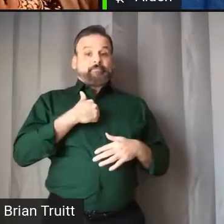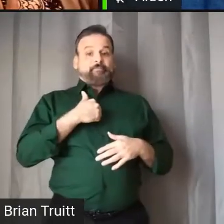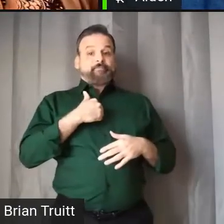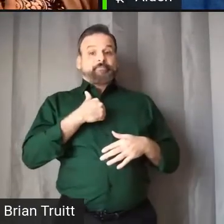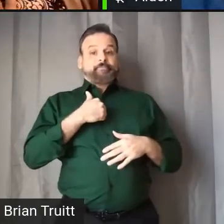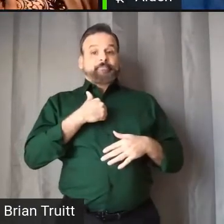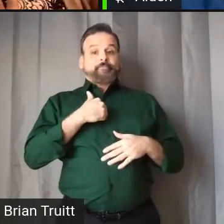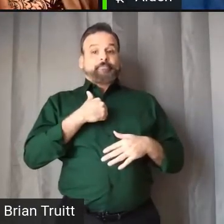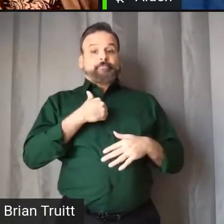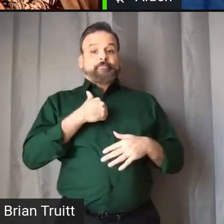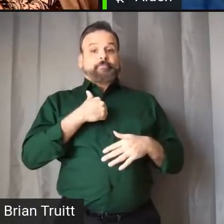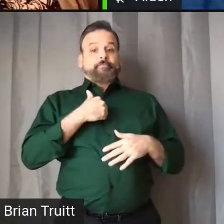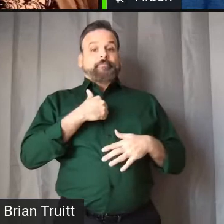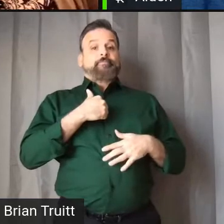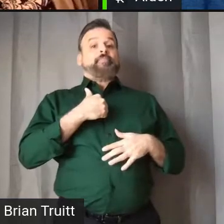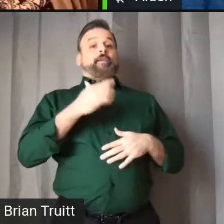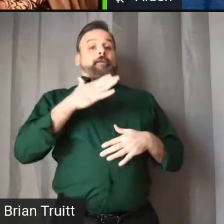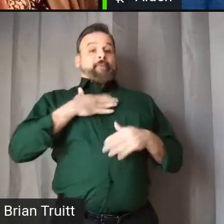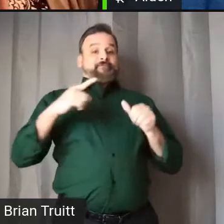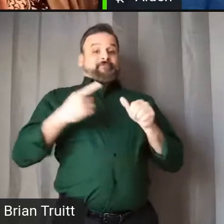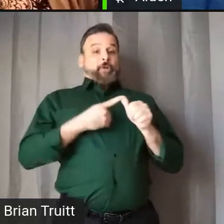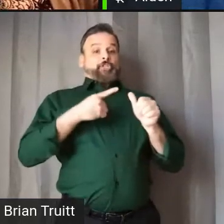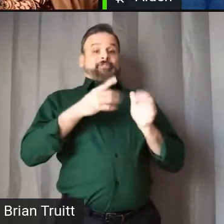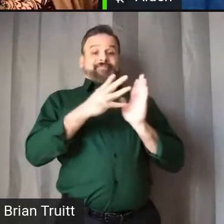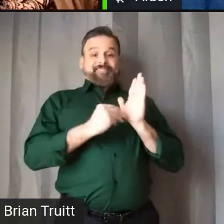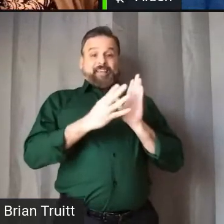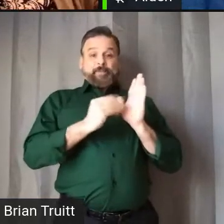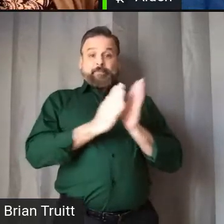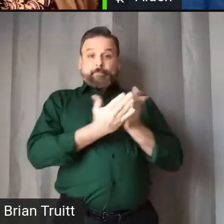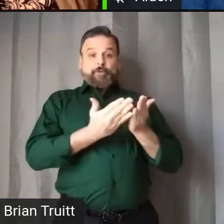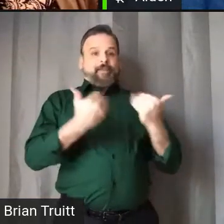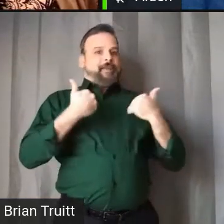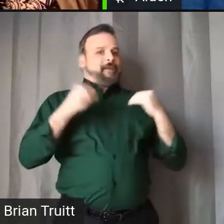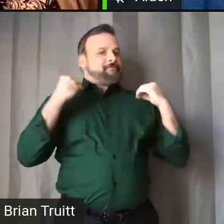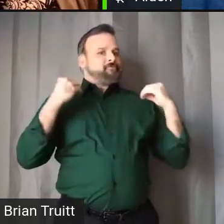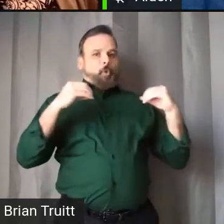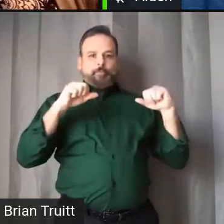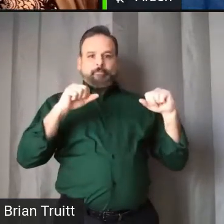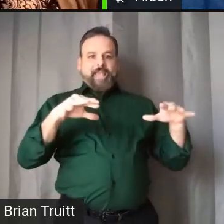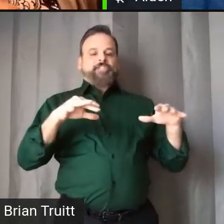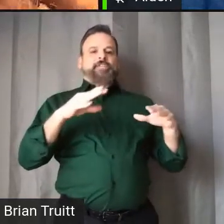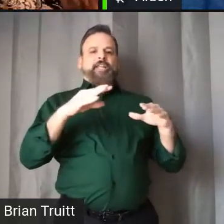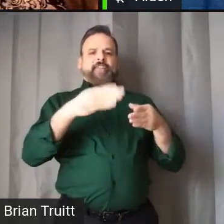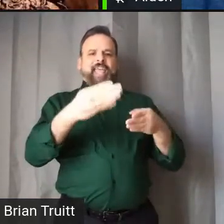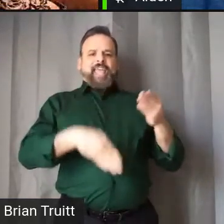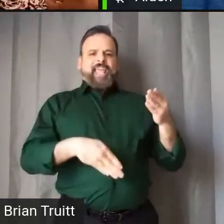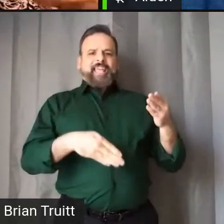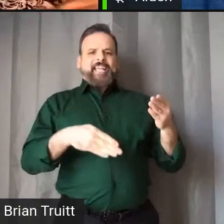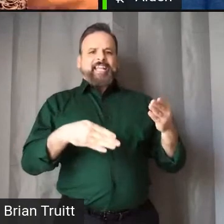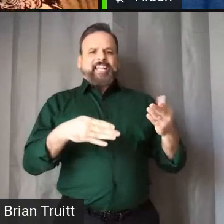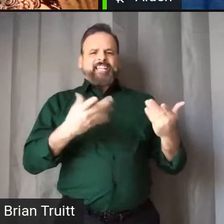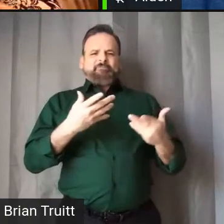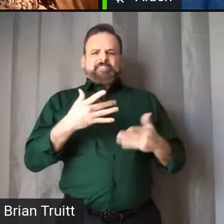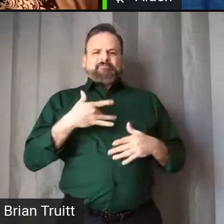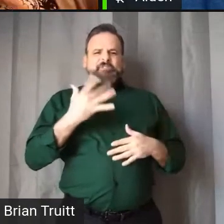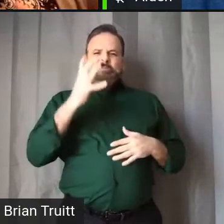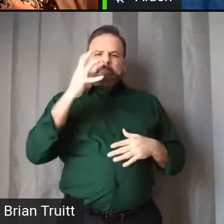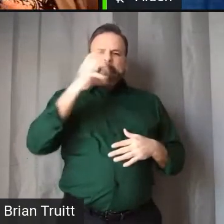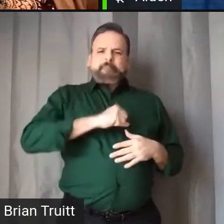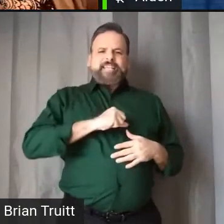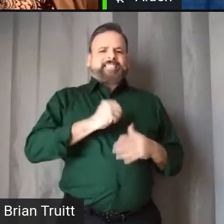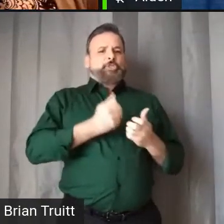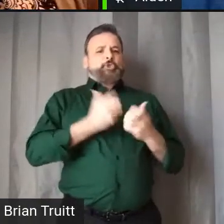funny, my very first draft of my book actually had no magic in it. And when I got to the end, I was like, it was just missing so much. And